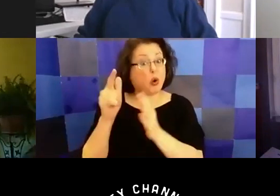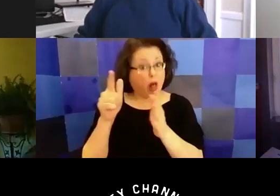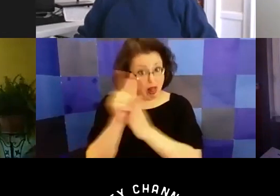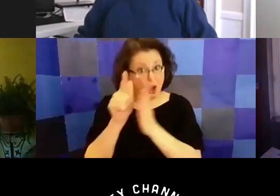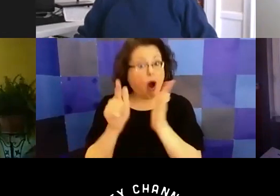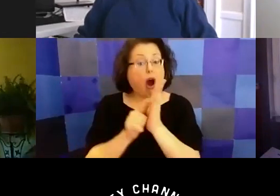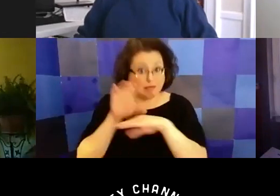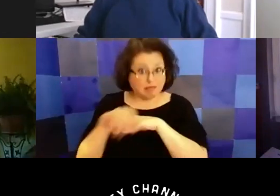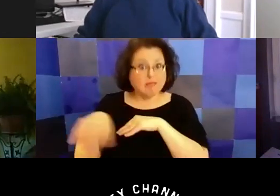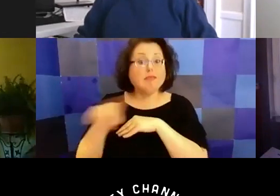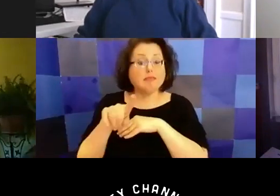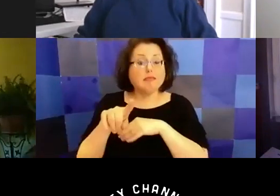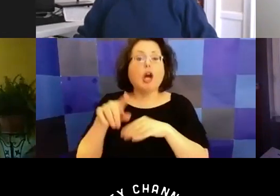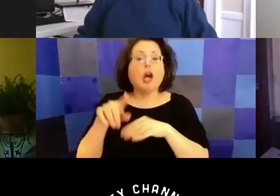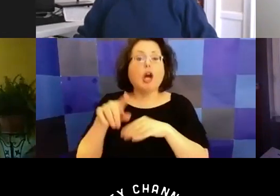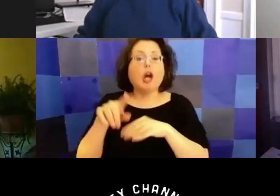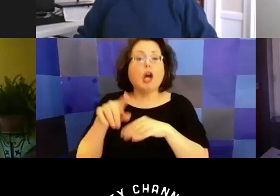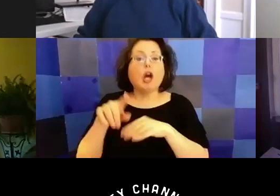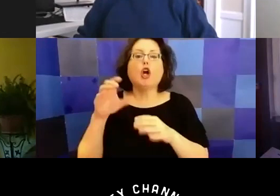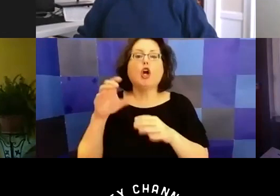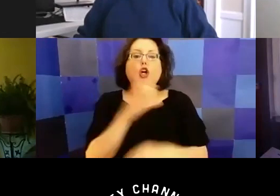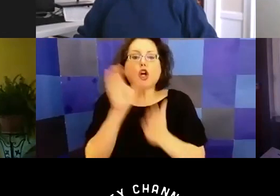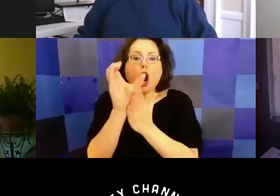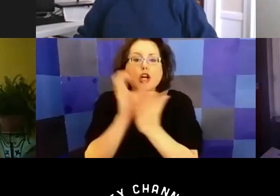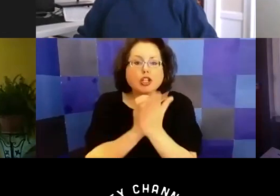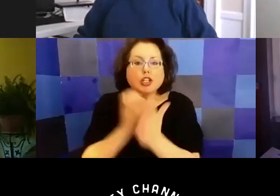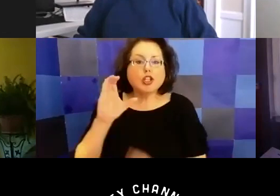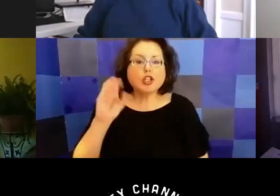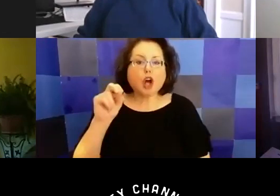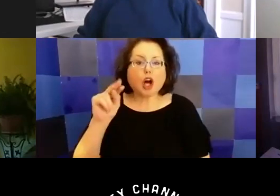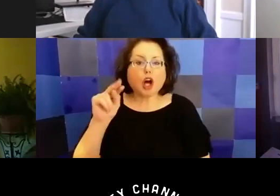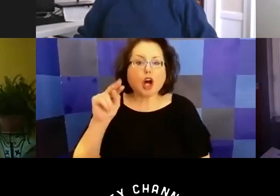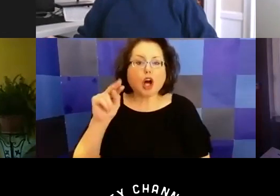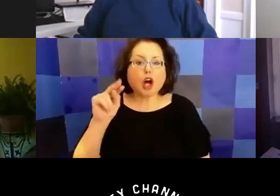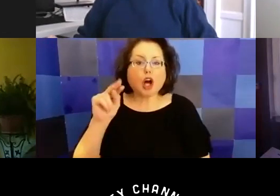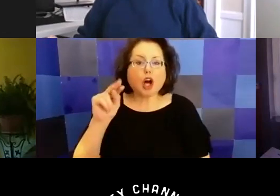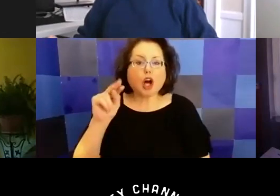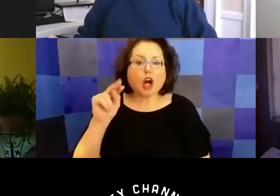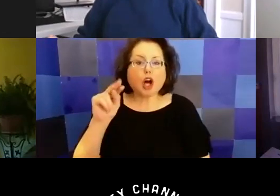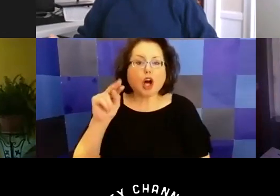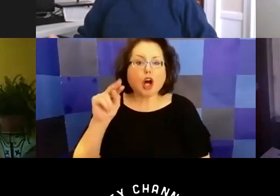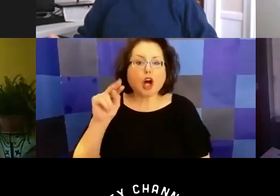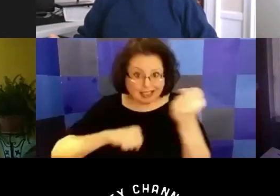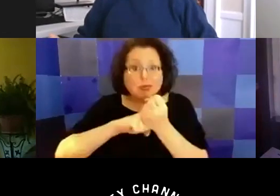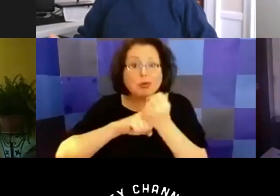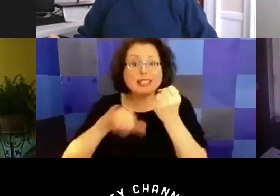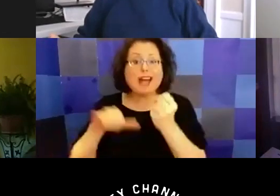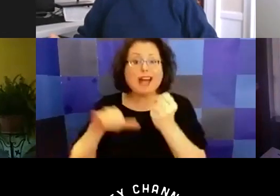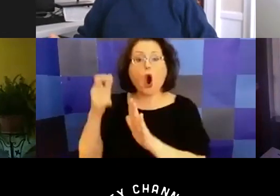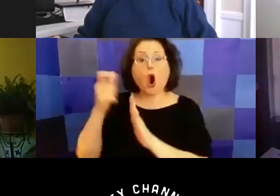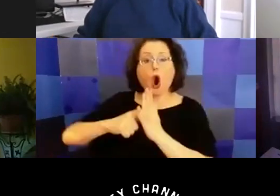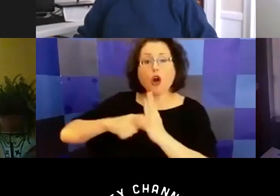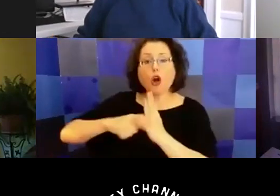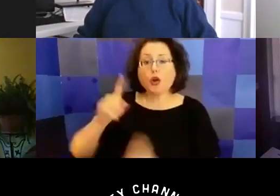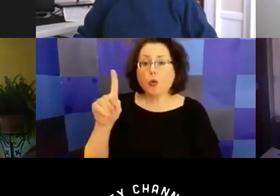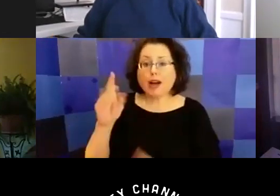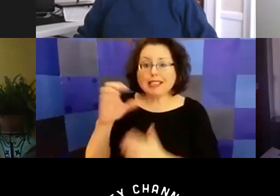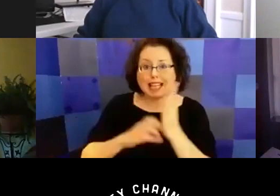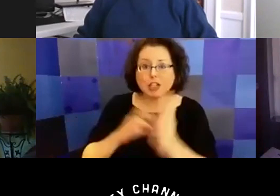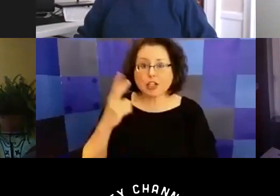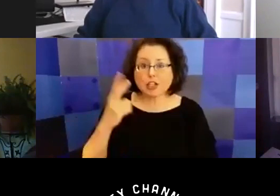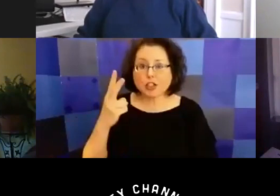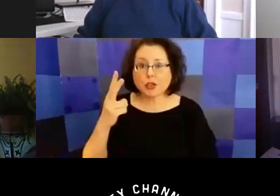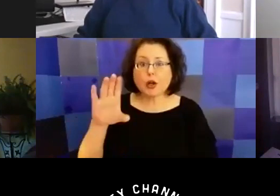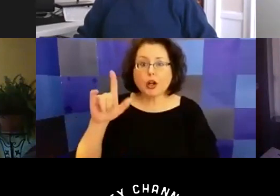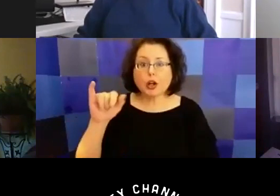Constitution, which is the supreme law of the land, supports it. Article 1, Section 2, Clause 3.